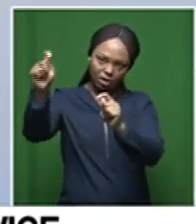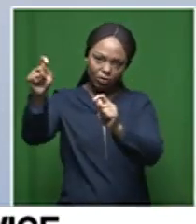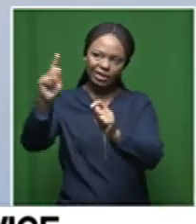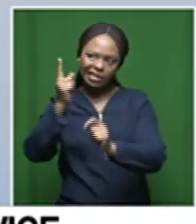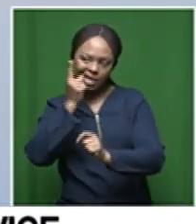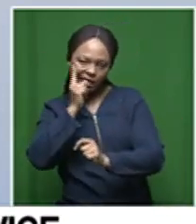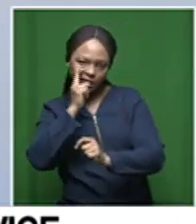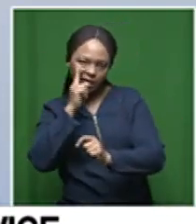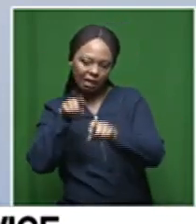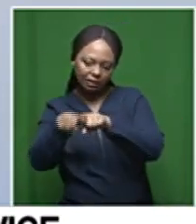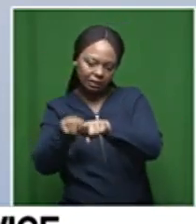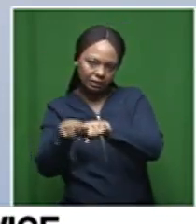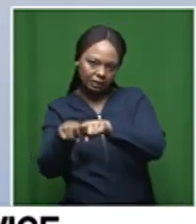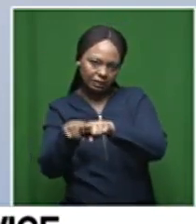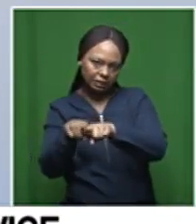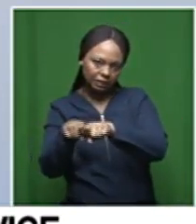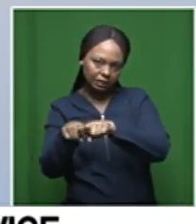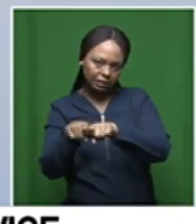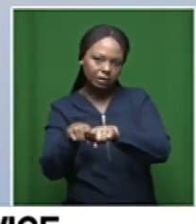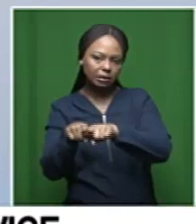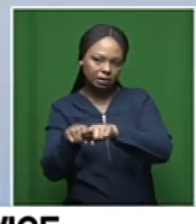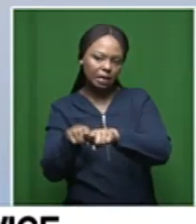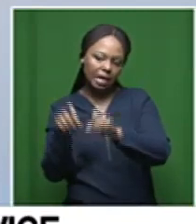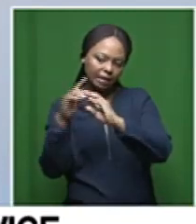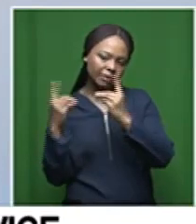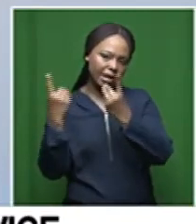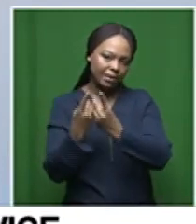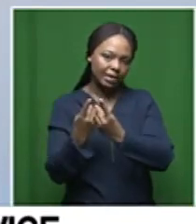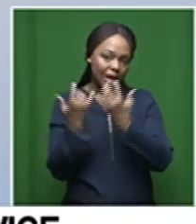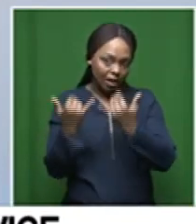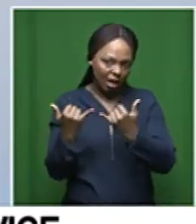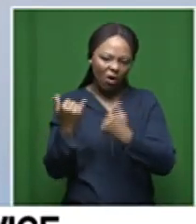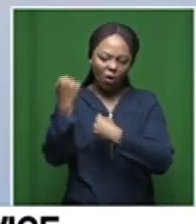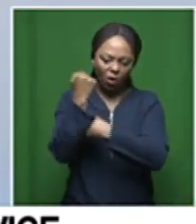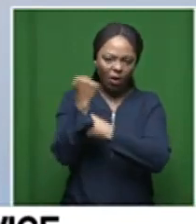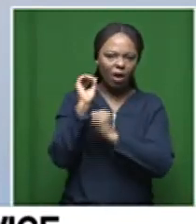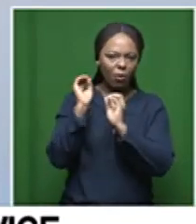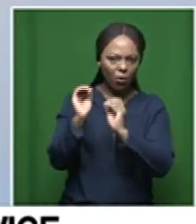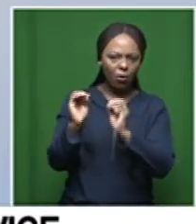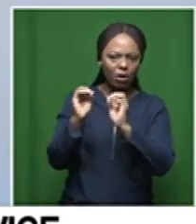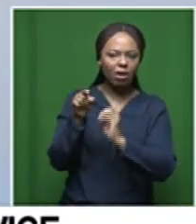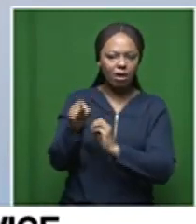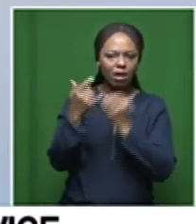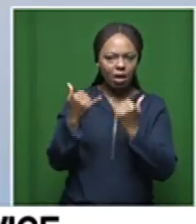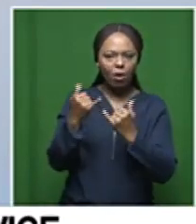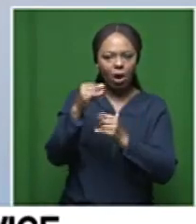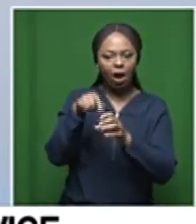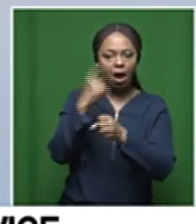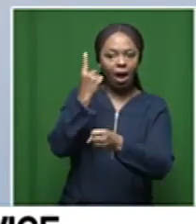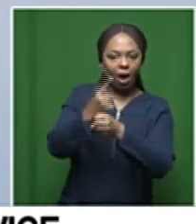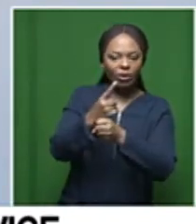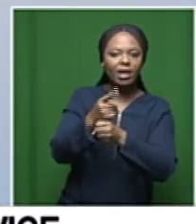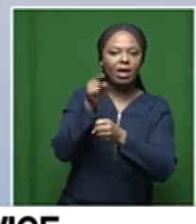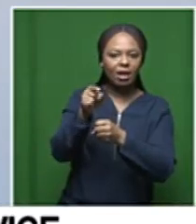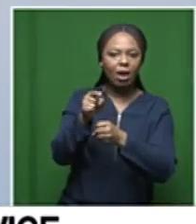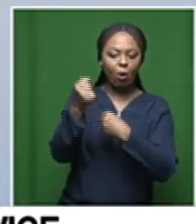different testing stations. We conduct testing, for instance, here in Gauteng at Rudiport, which is our headquarters, where our headquarter